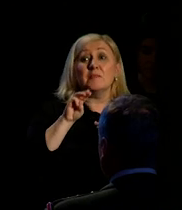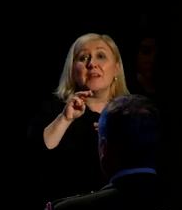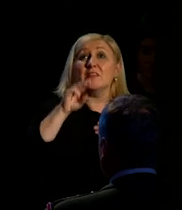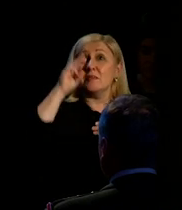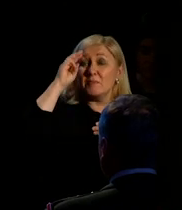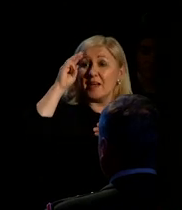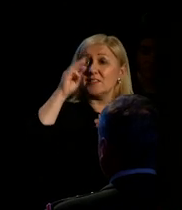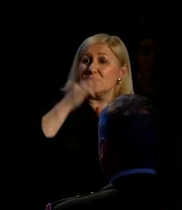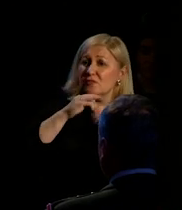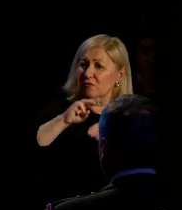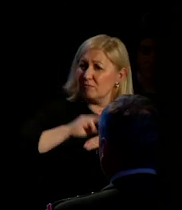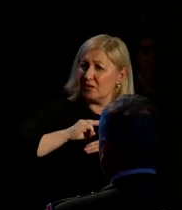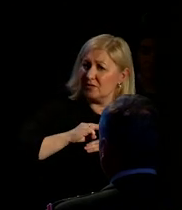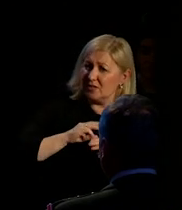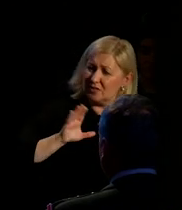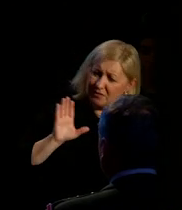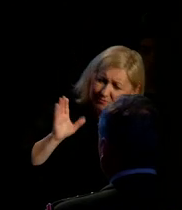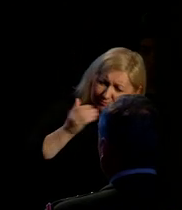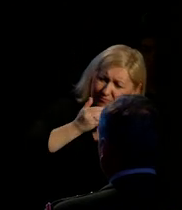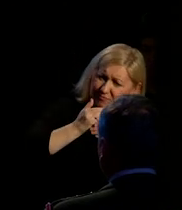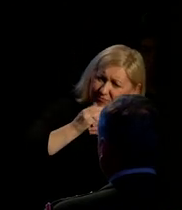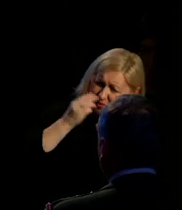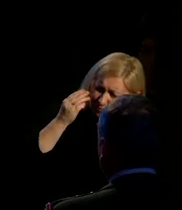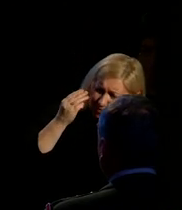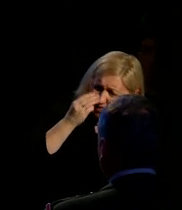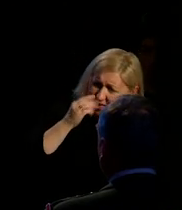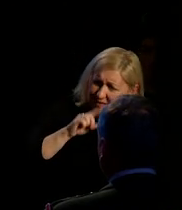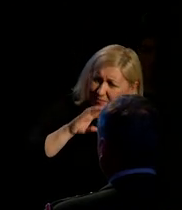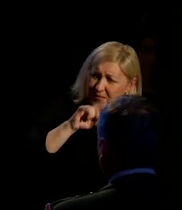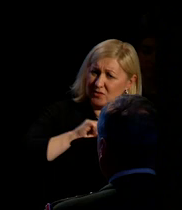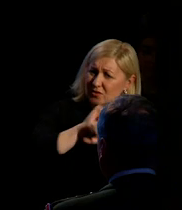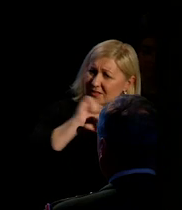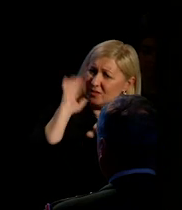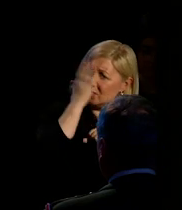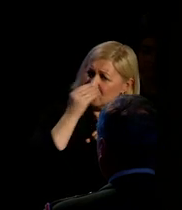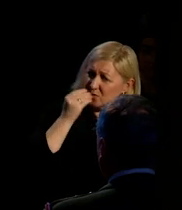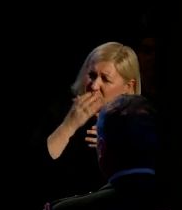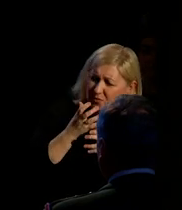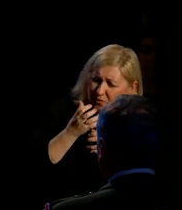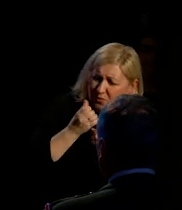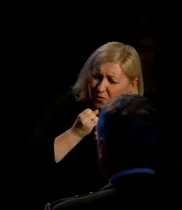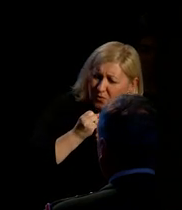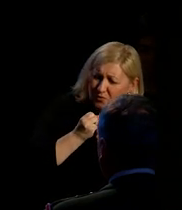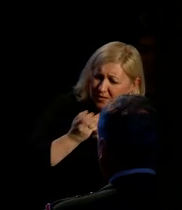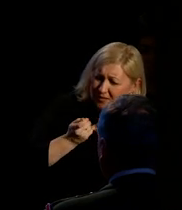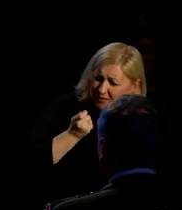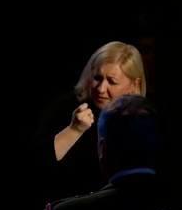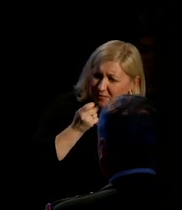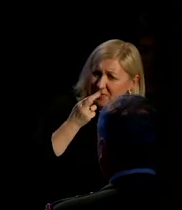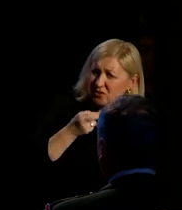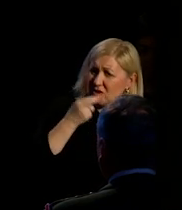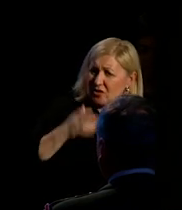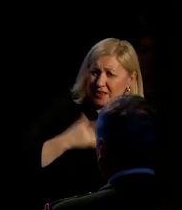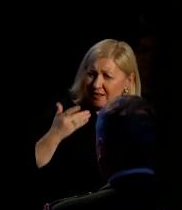eternity with the cover of his wings, and may he bind their souls in the bond of eternal life. May the Lord be